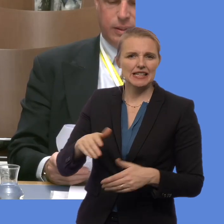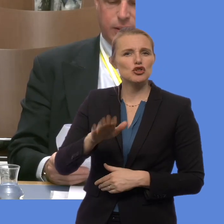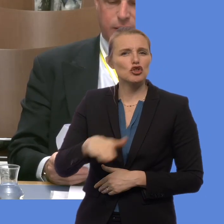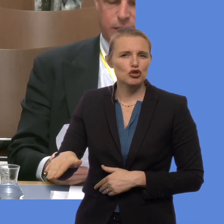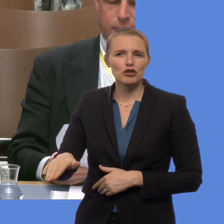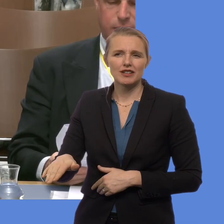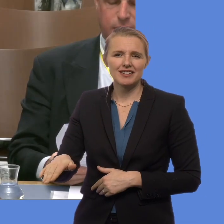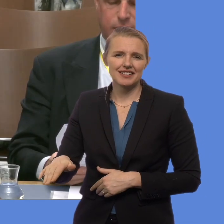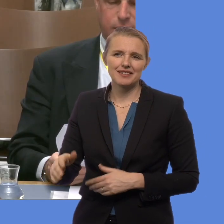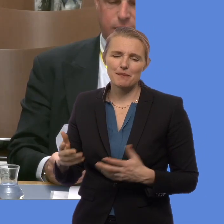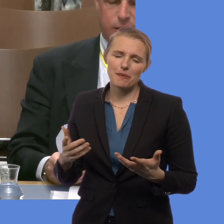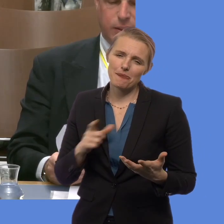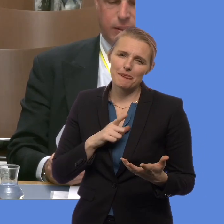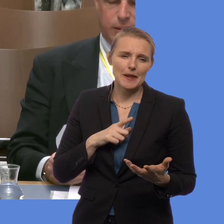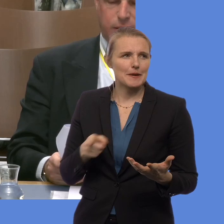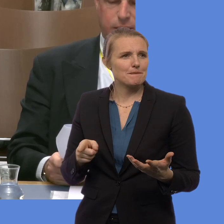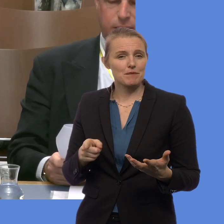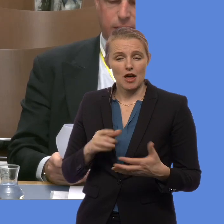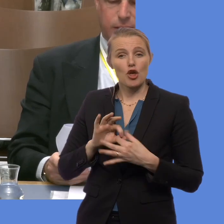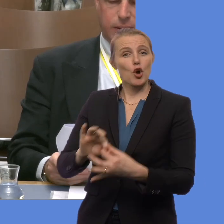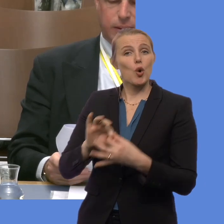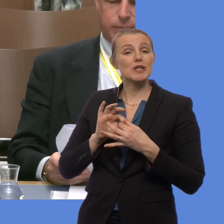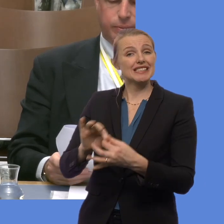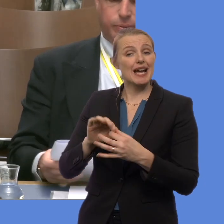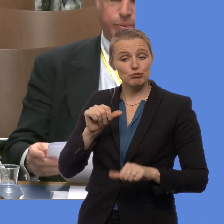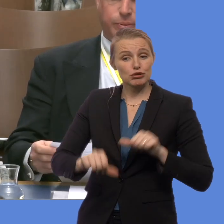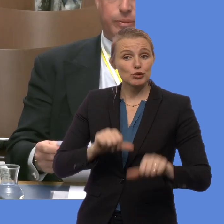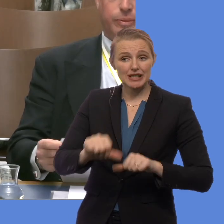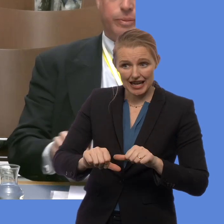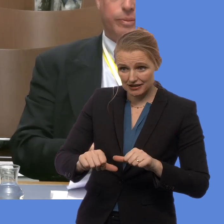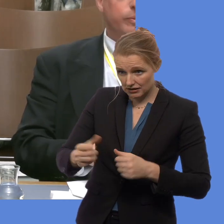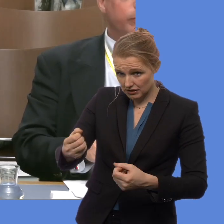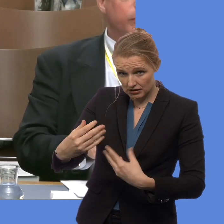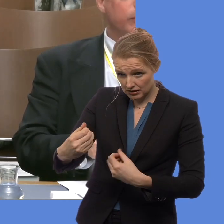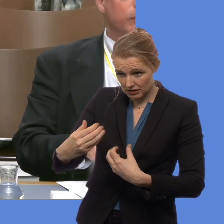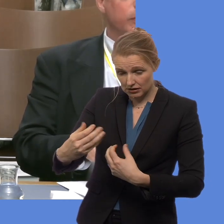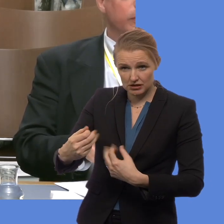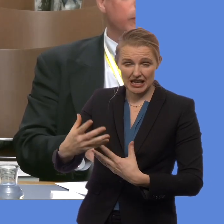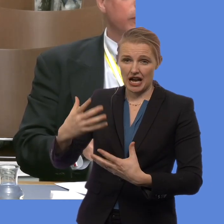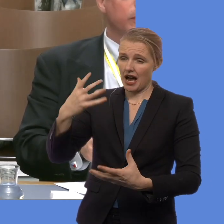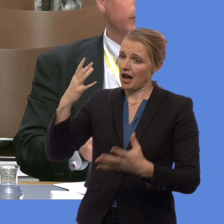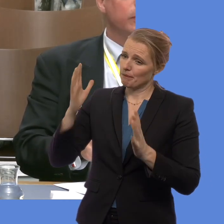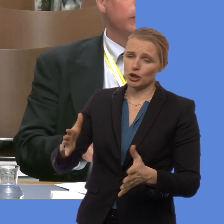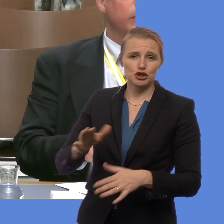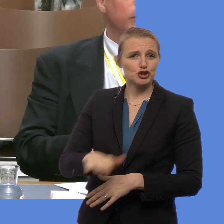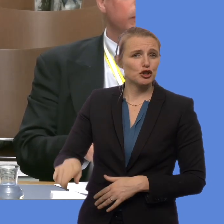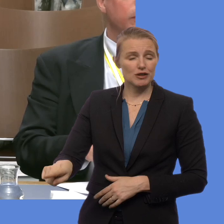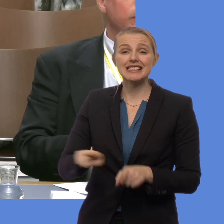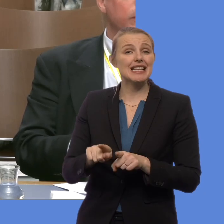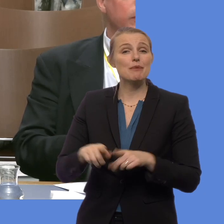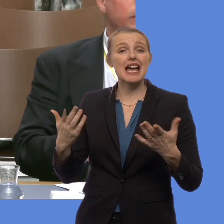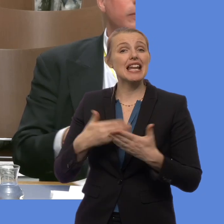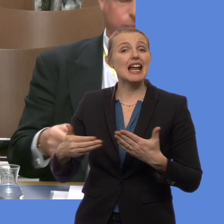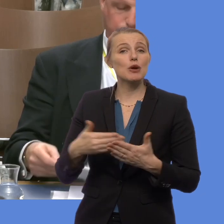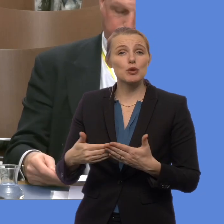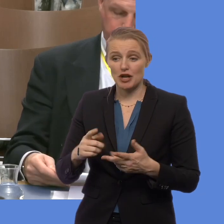because that, again, the co-design process for us arriving at the bill was that, like any language,